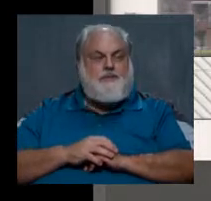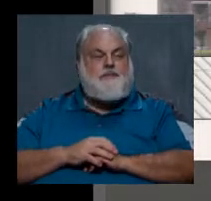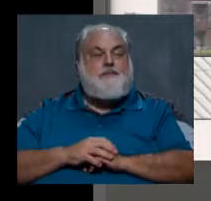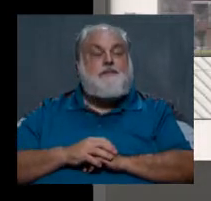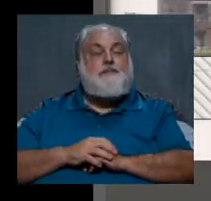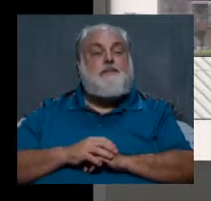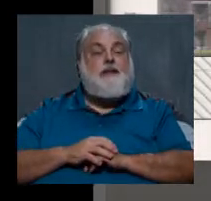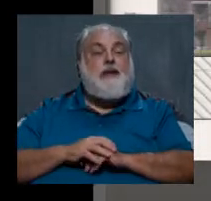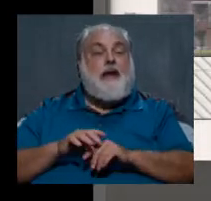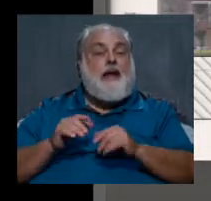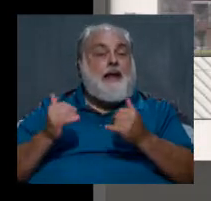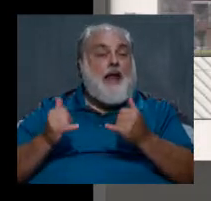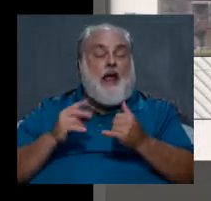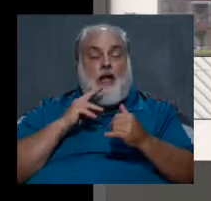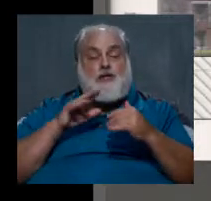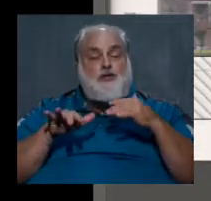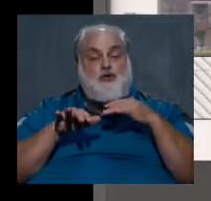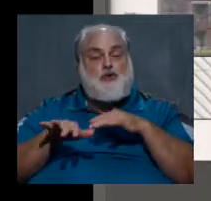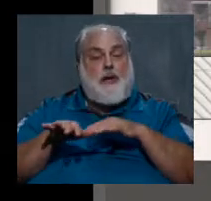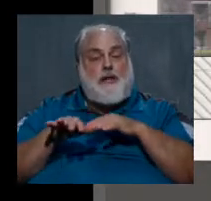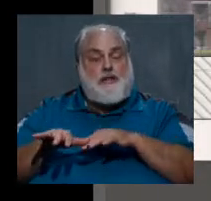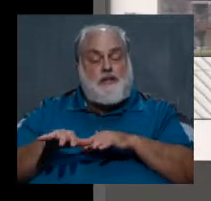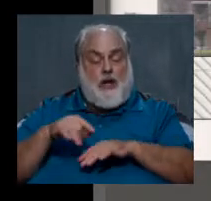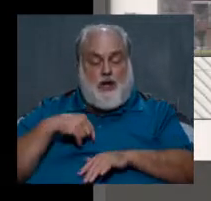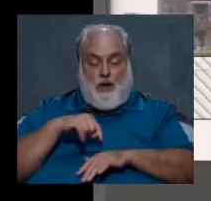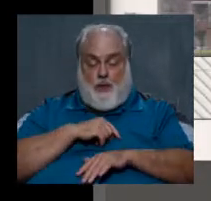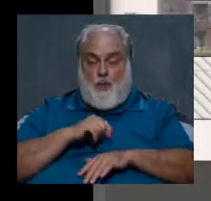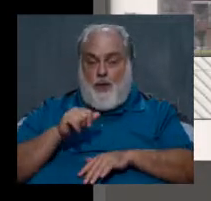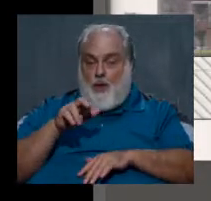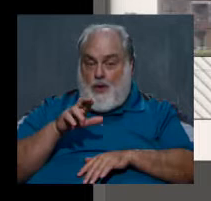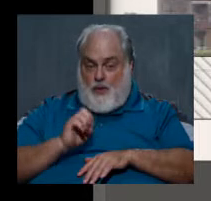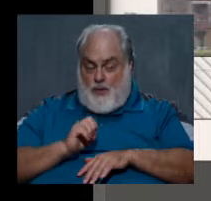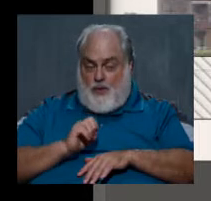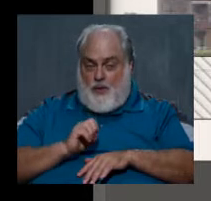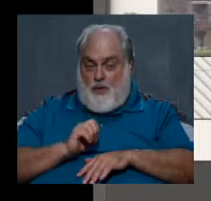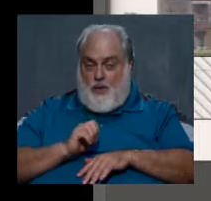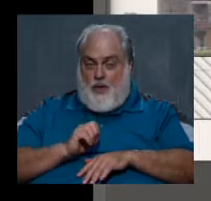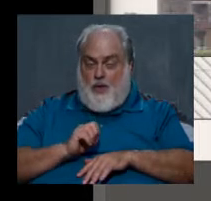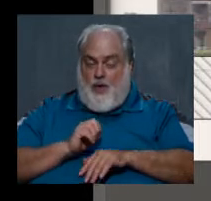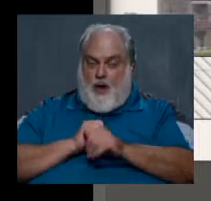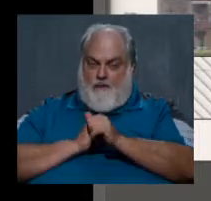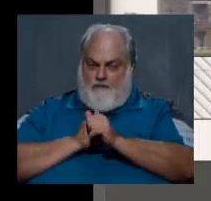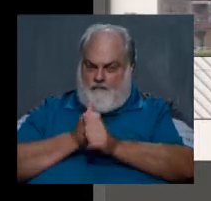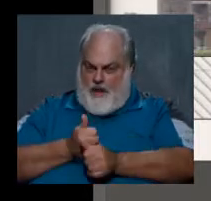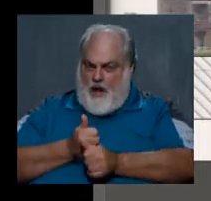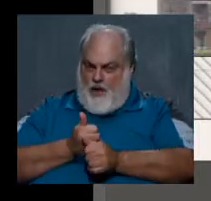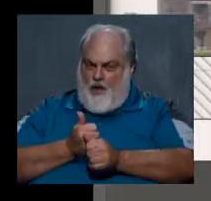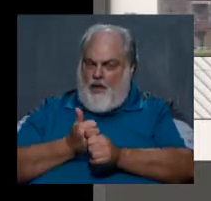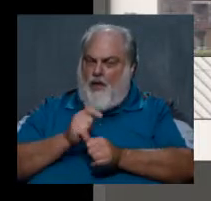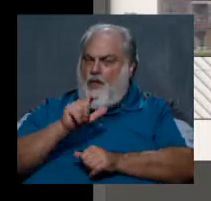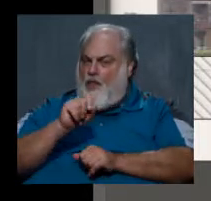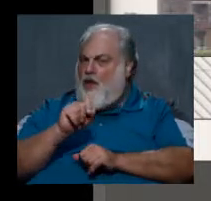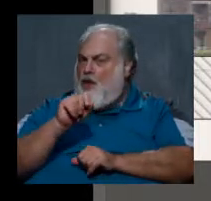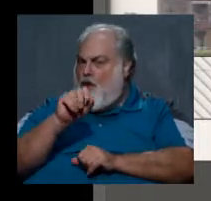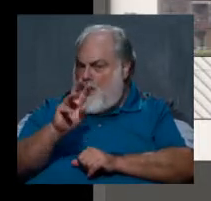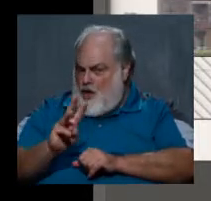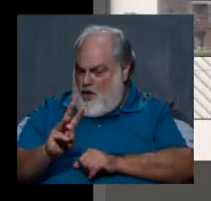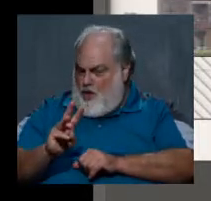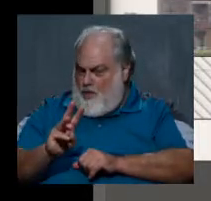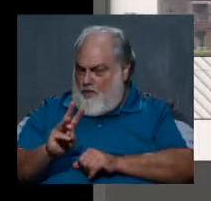want to talk about drainage. We are, of course, going to abide by the law as it pertains